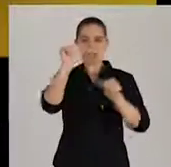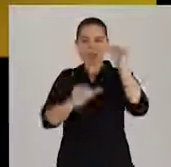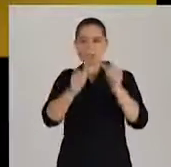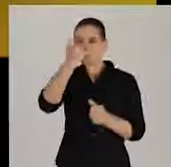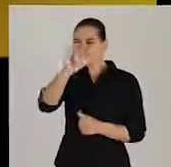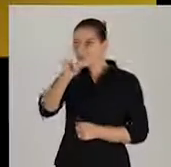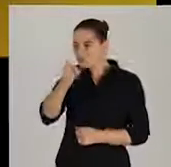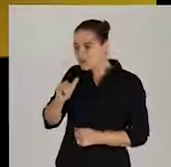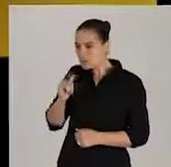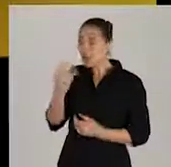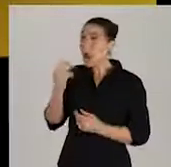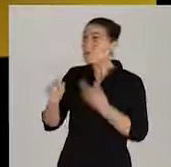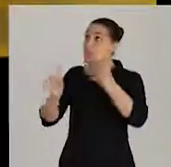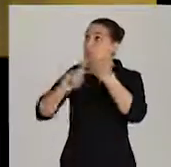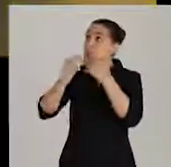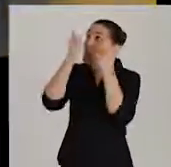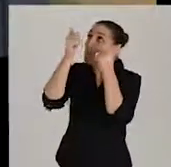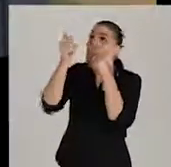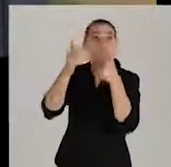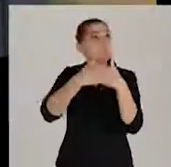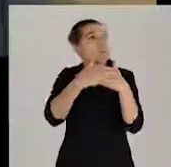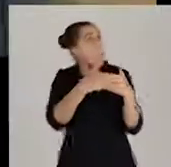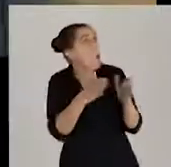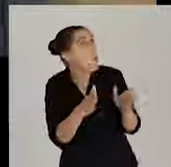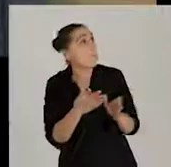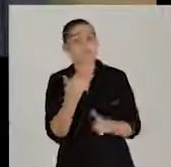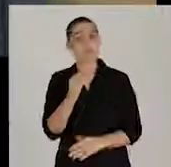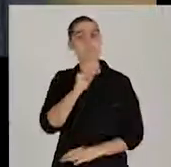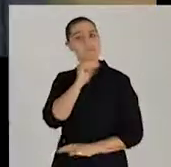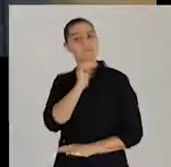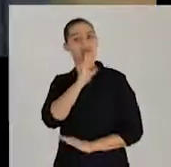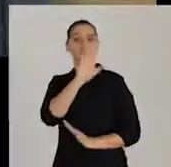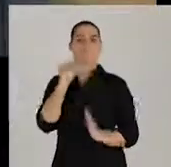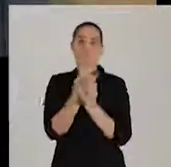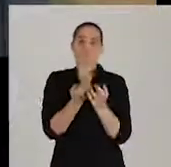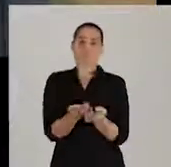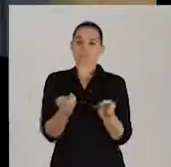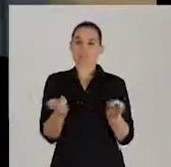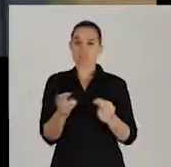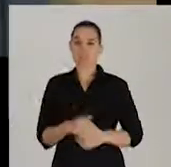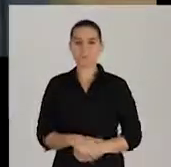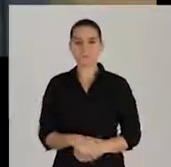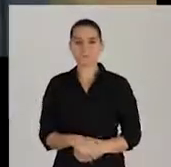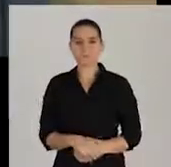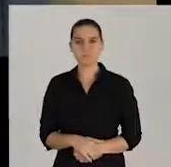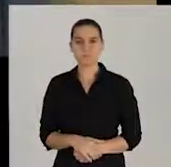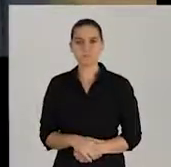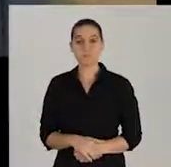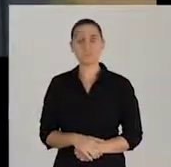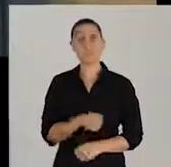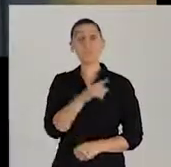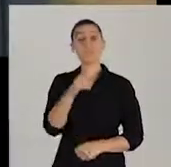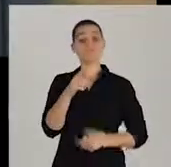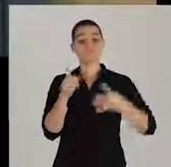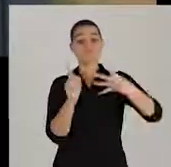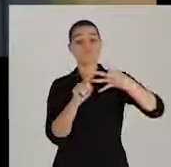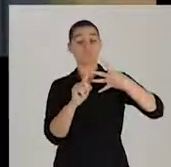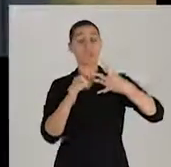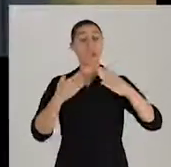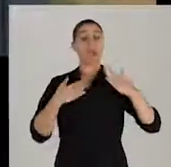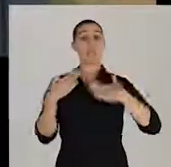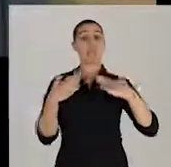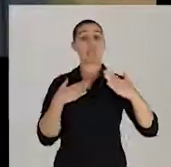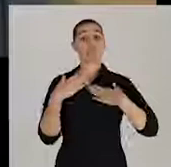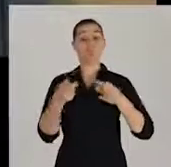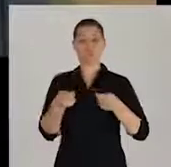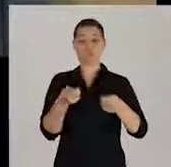plan and policies. The basic building blocks of infection control are the administrative control measures